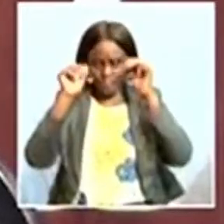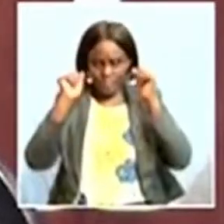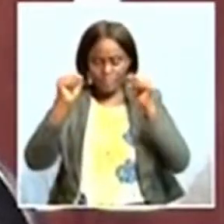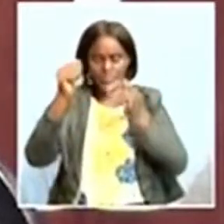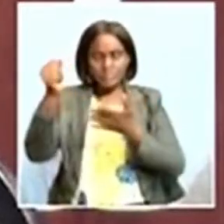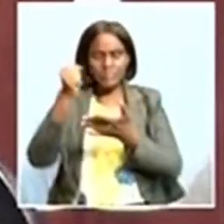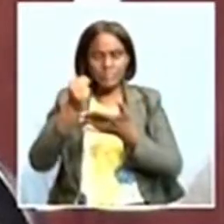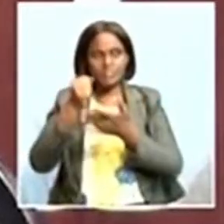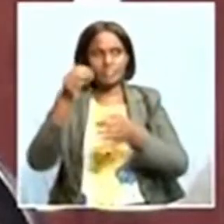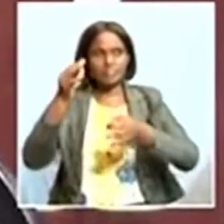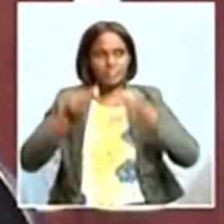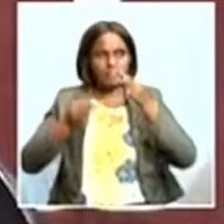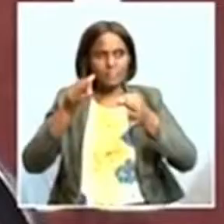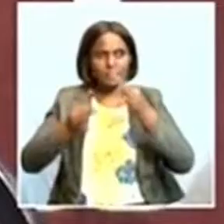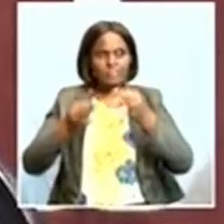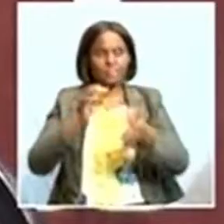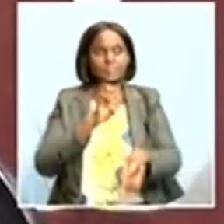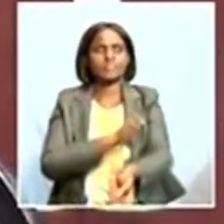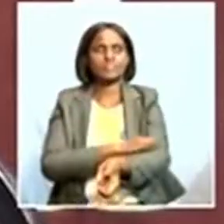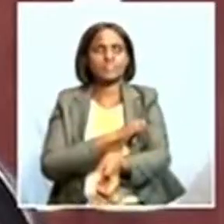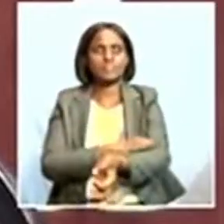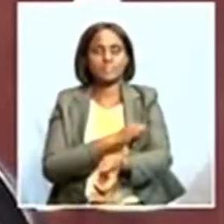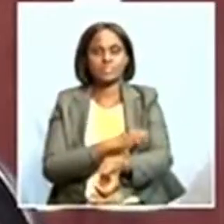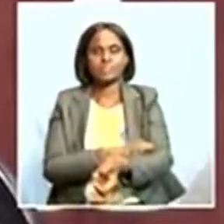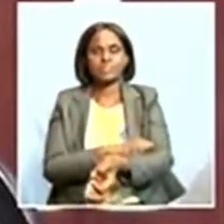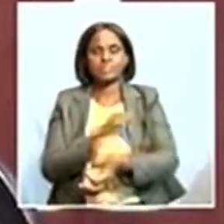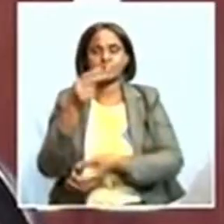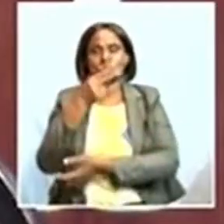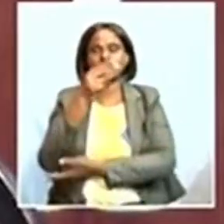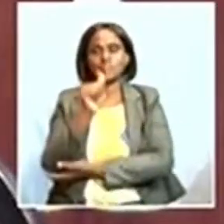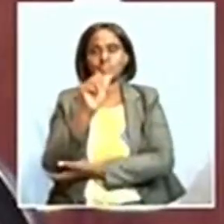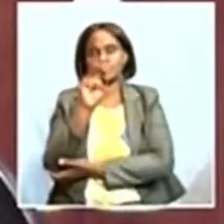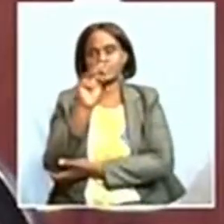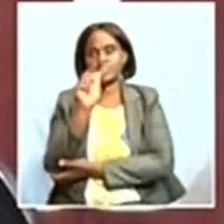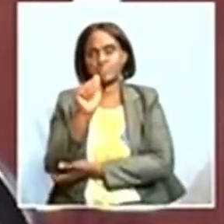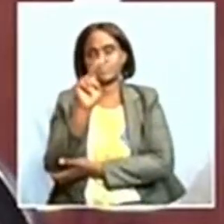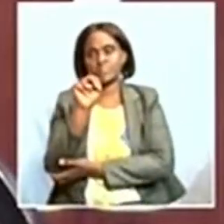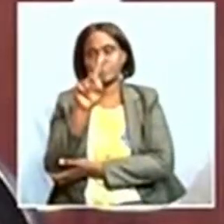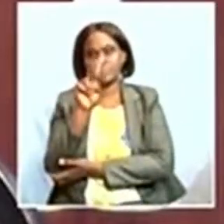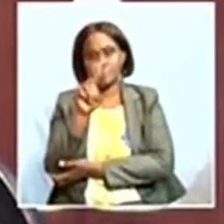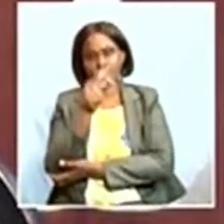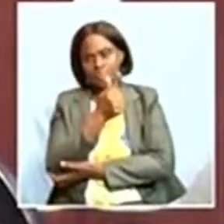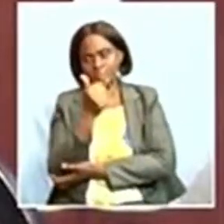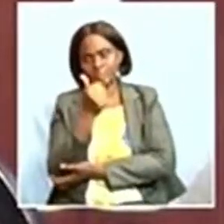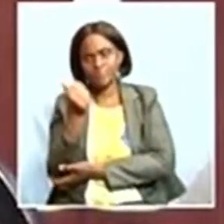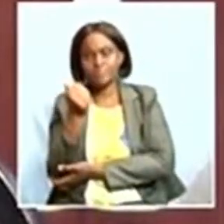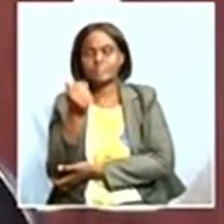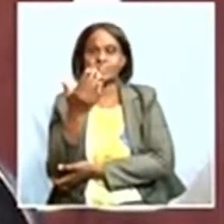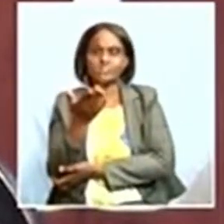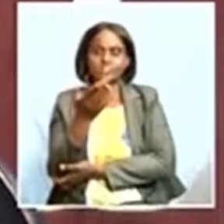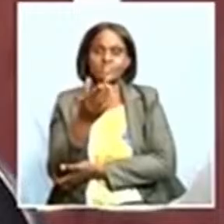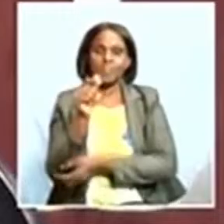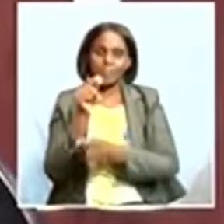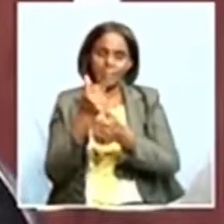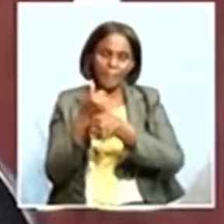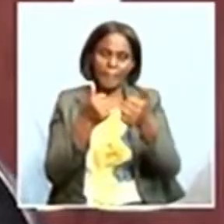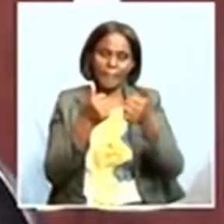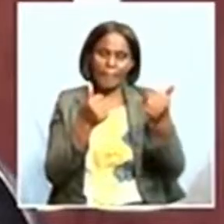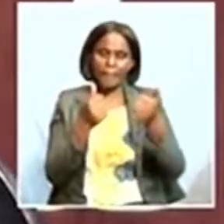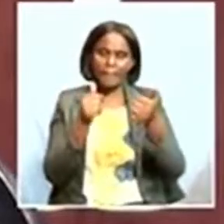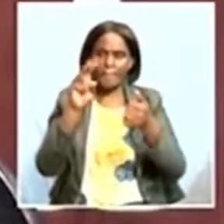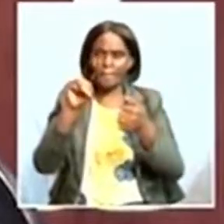of Justice Evans Mwembani Hamaundu retired, Mr. Kaumba Mondela, Mrs.